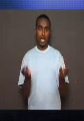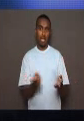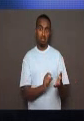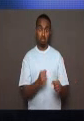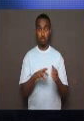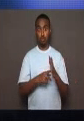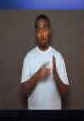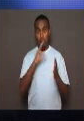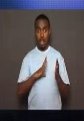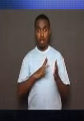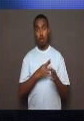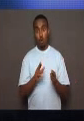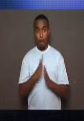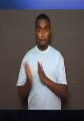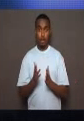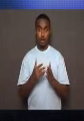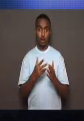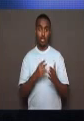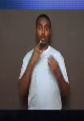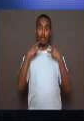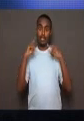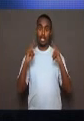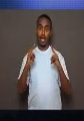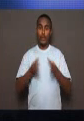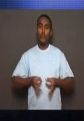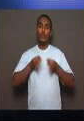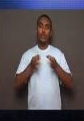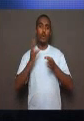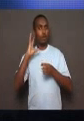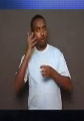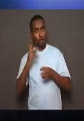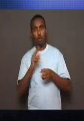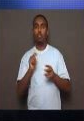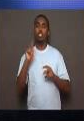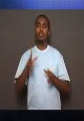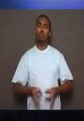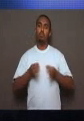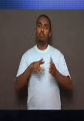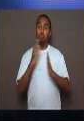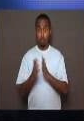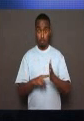magazines or prepares news to be broadcast on radio or television.